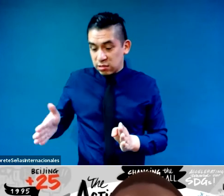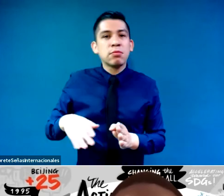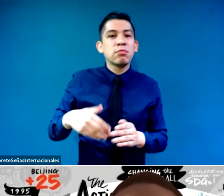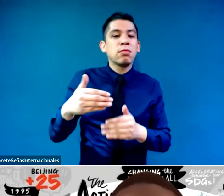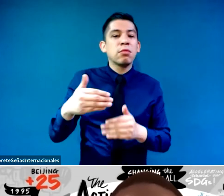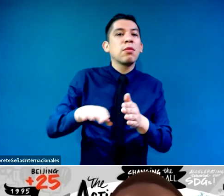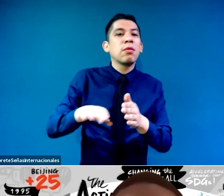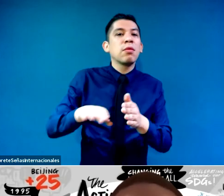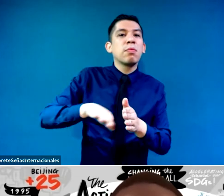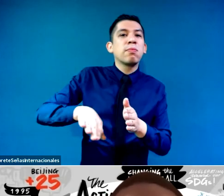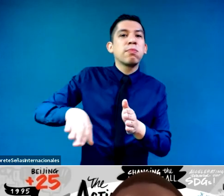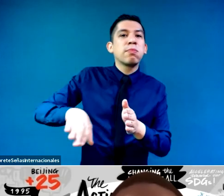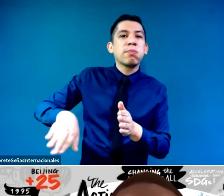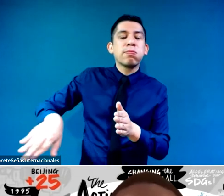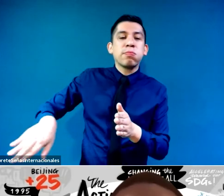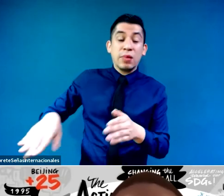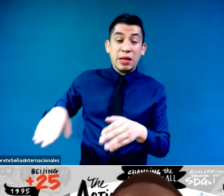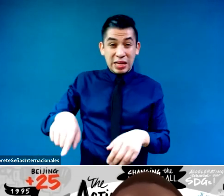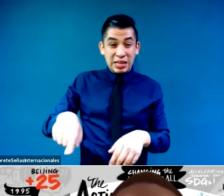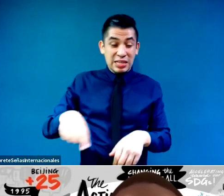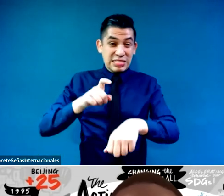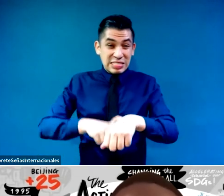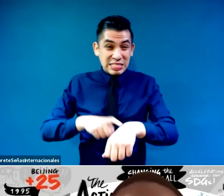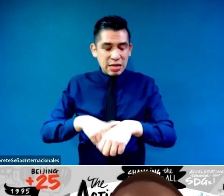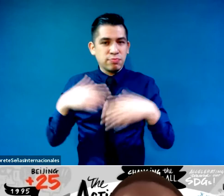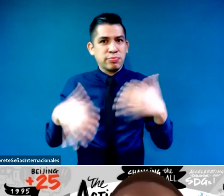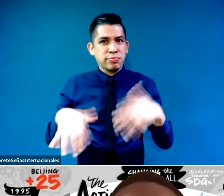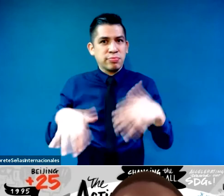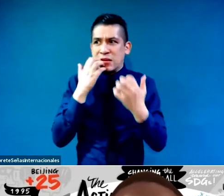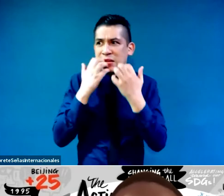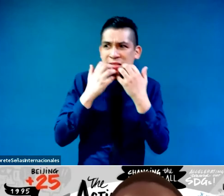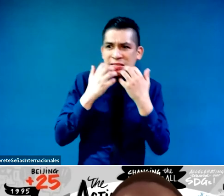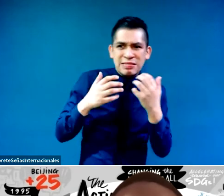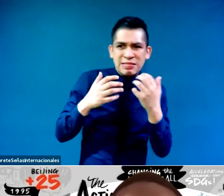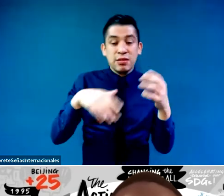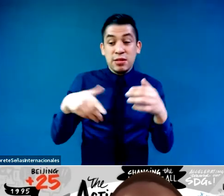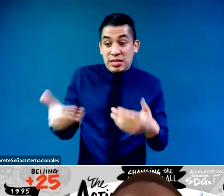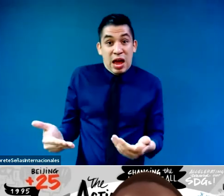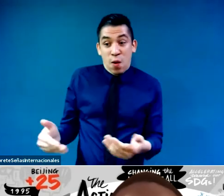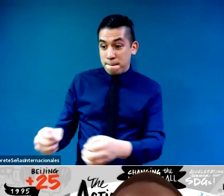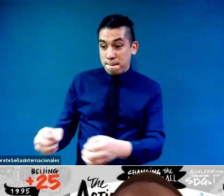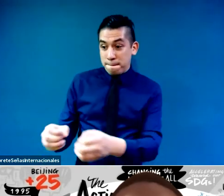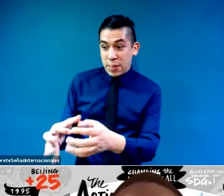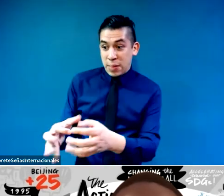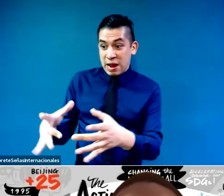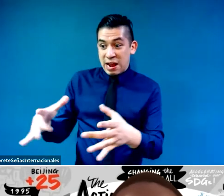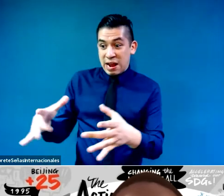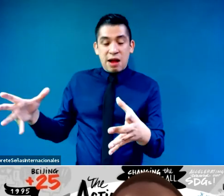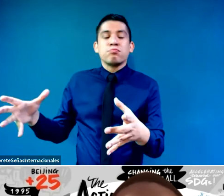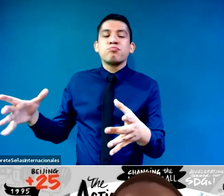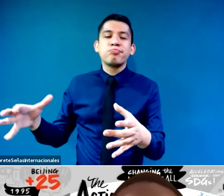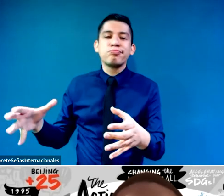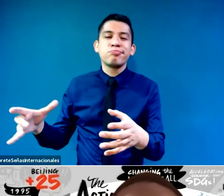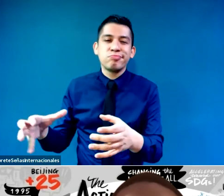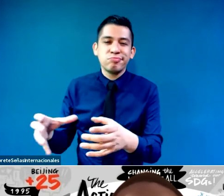the size of GDPs and for the health of a society. So we must act, but we must act